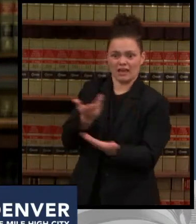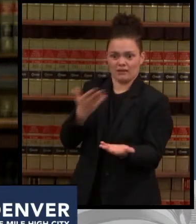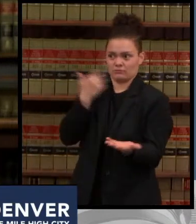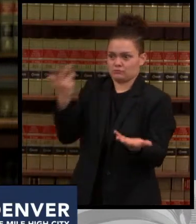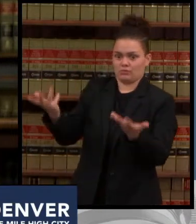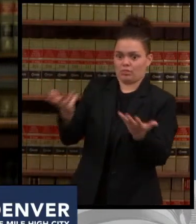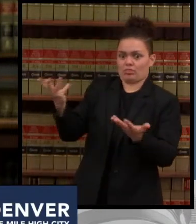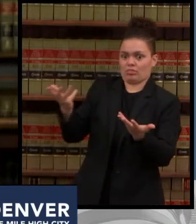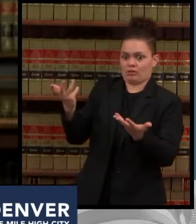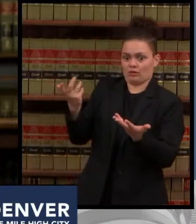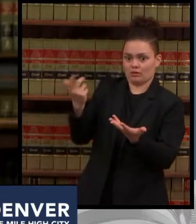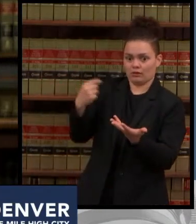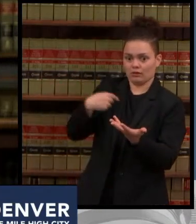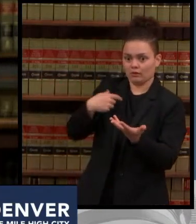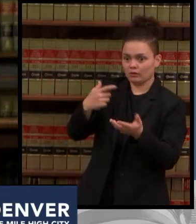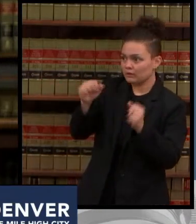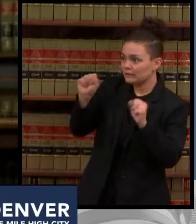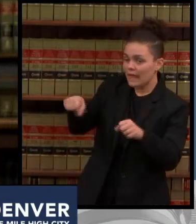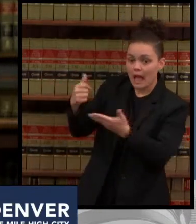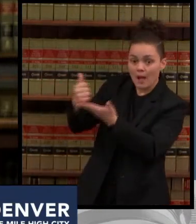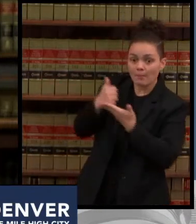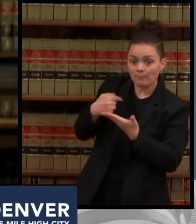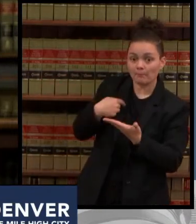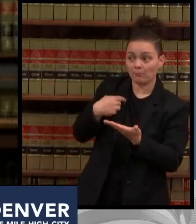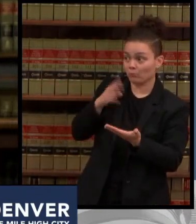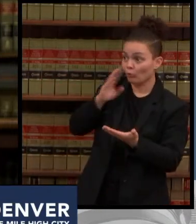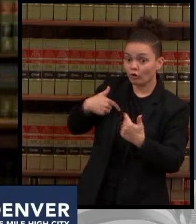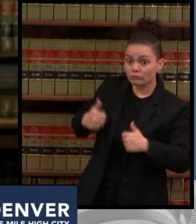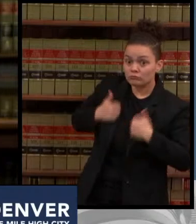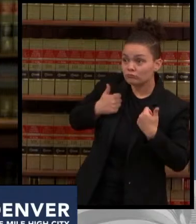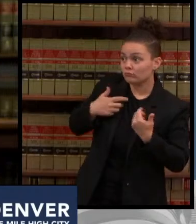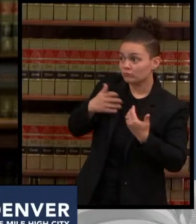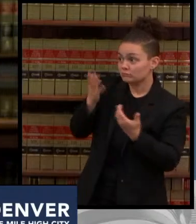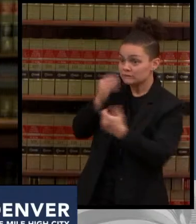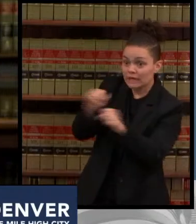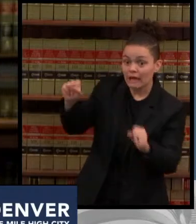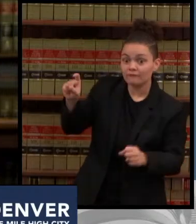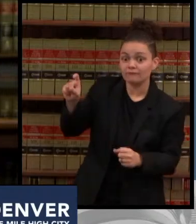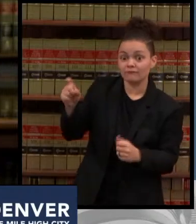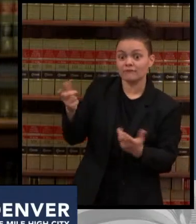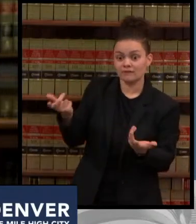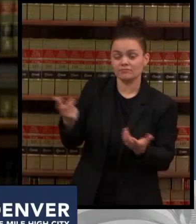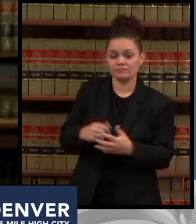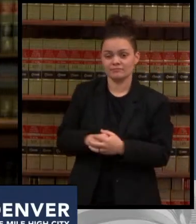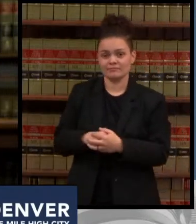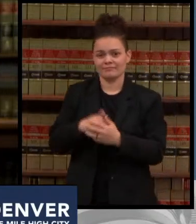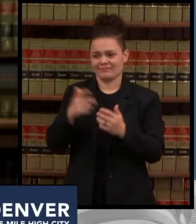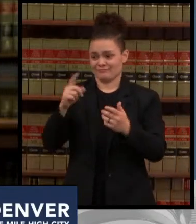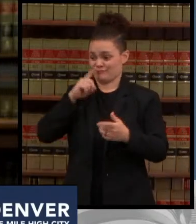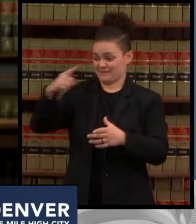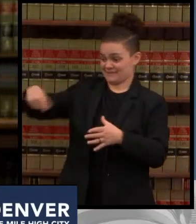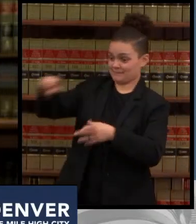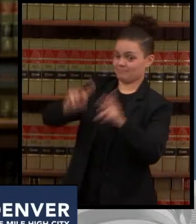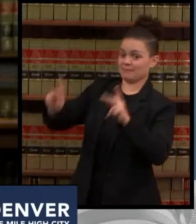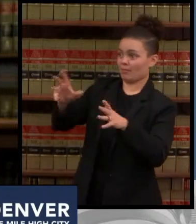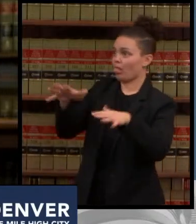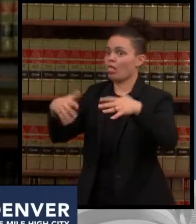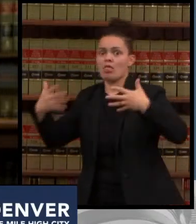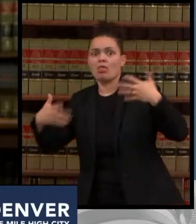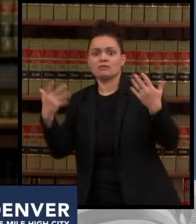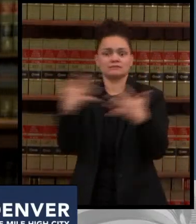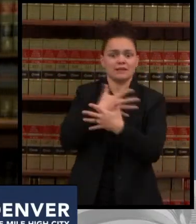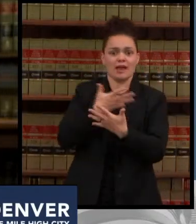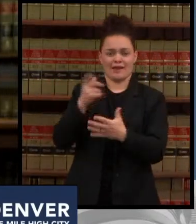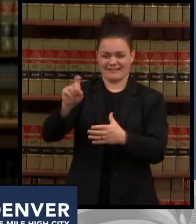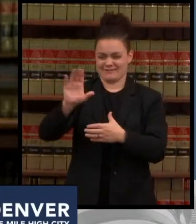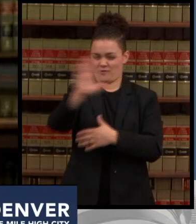be able to leave that institution safely. We need the help of the people who live, work, and play in the Denver metro area. We need